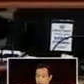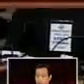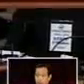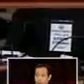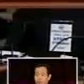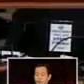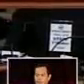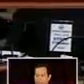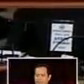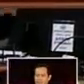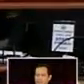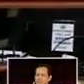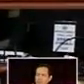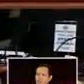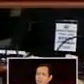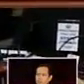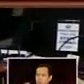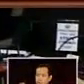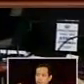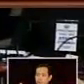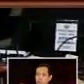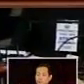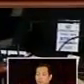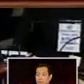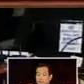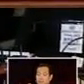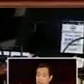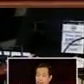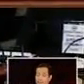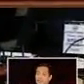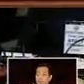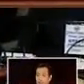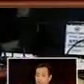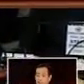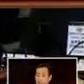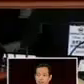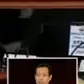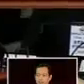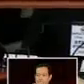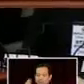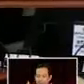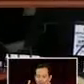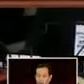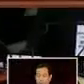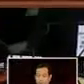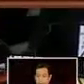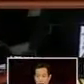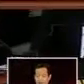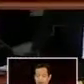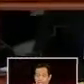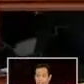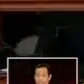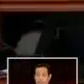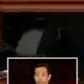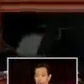I empathize and empathize with you. The banking industry is in the center of our economy. Hindi naman kayo ang on